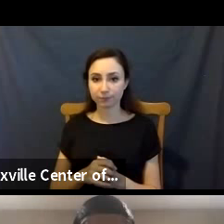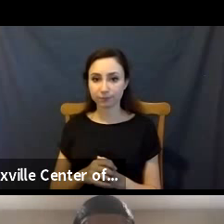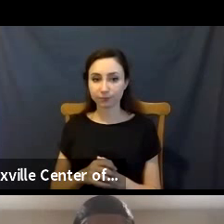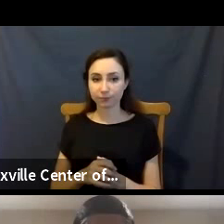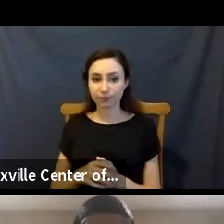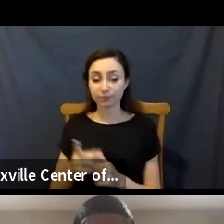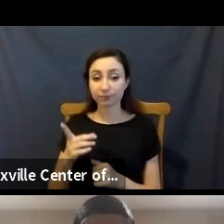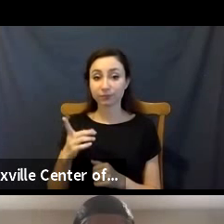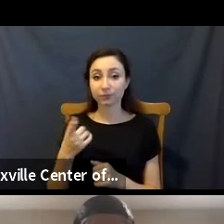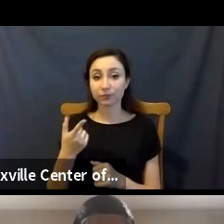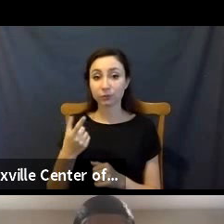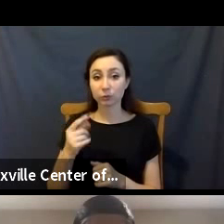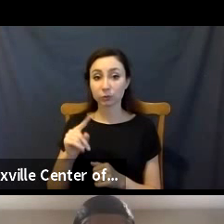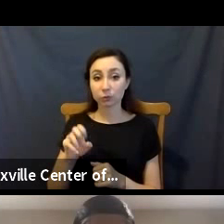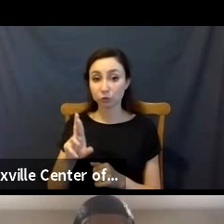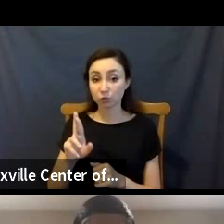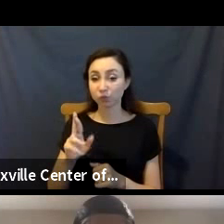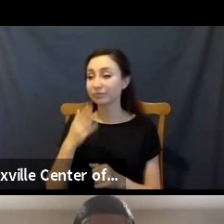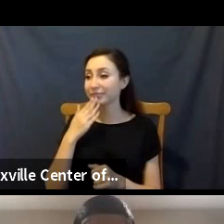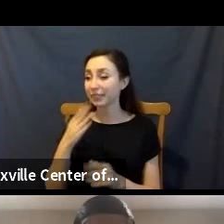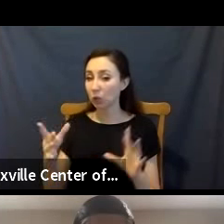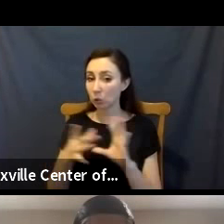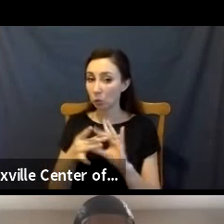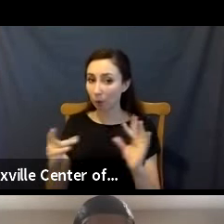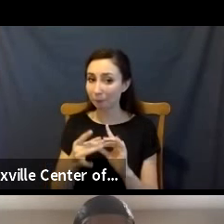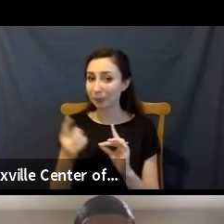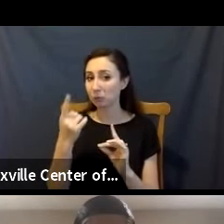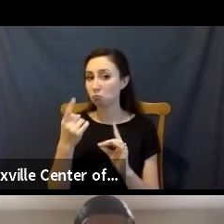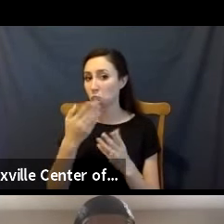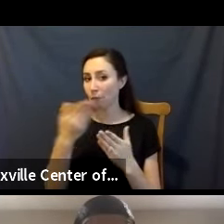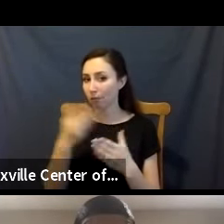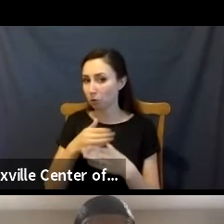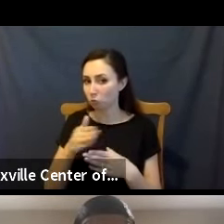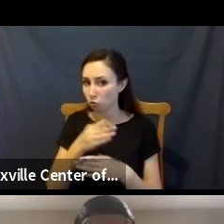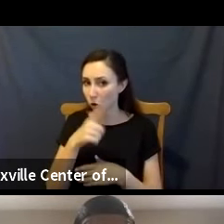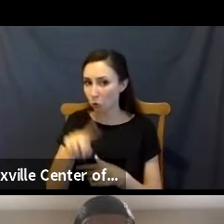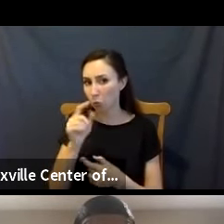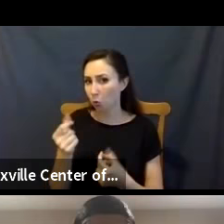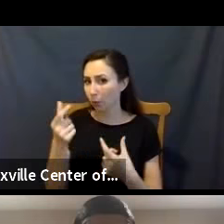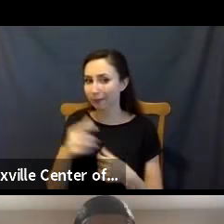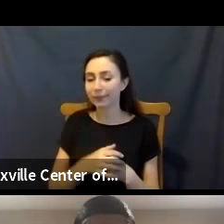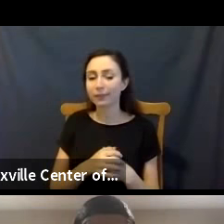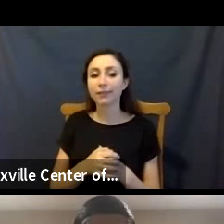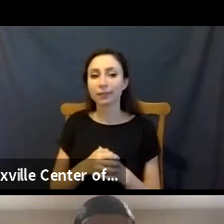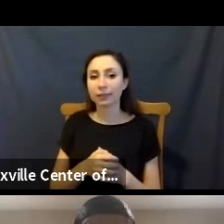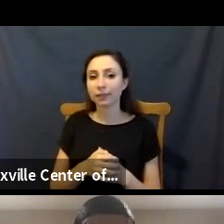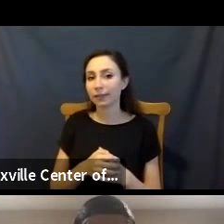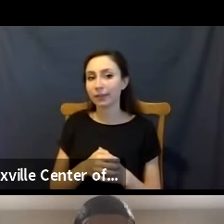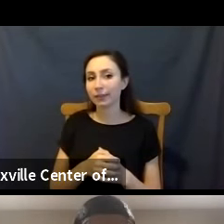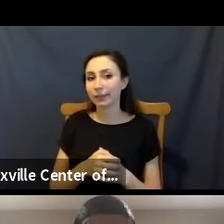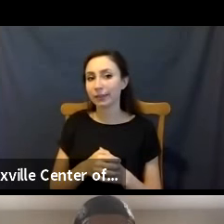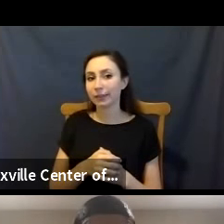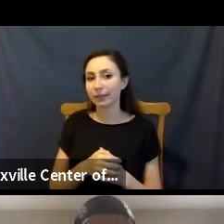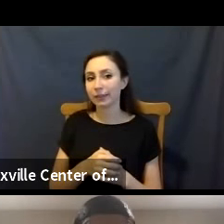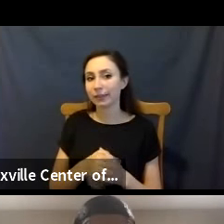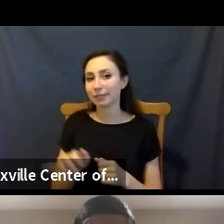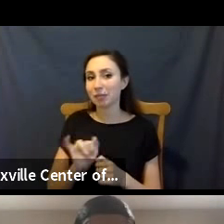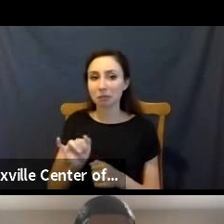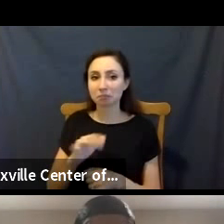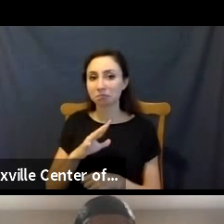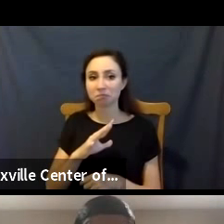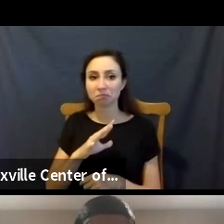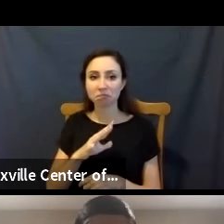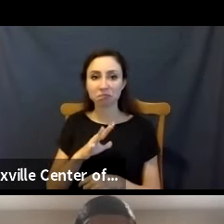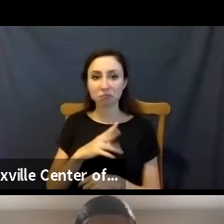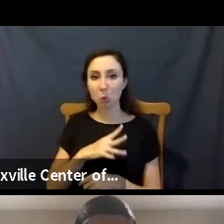Thanks for those comments. I had one quick thing to share with everyone. And as I said, this is a kind of a neat little note